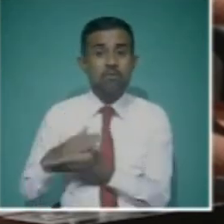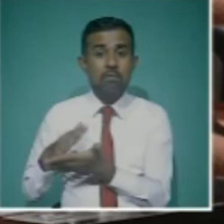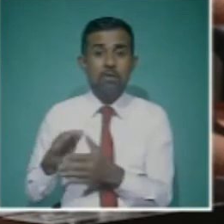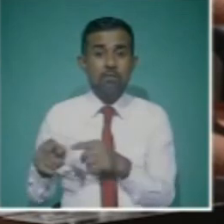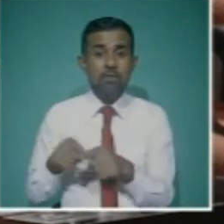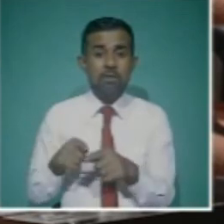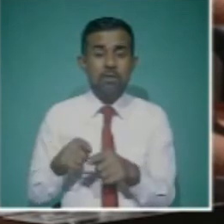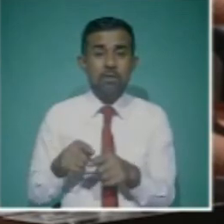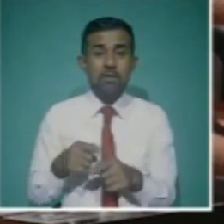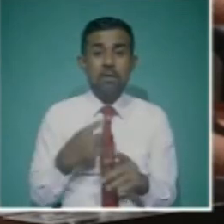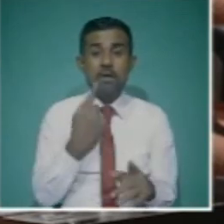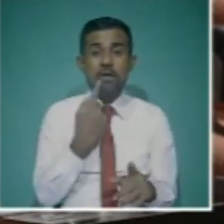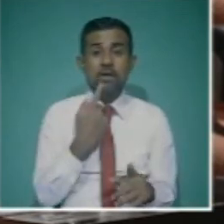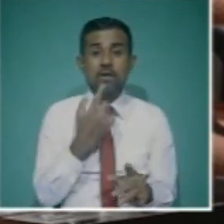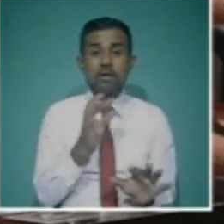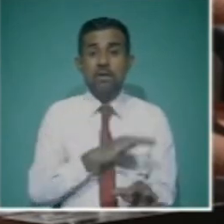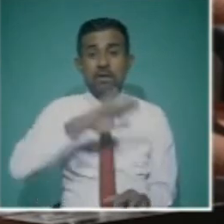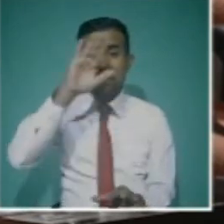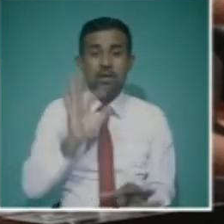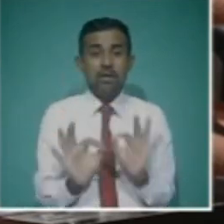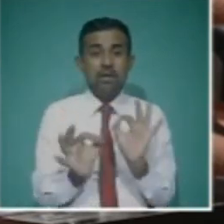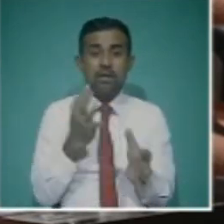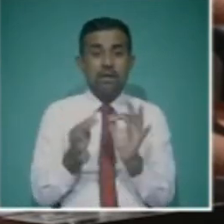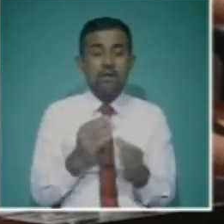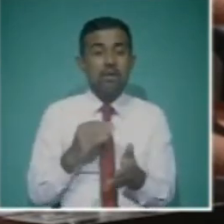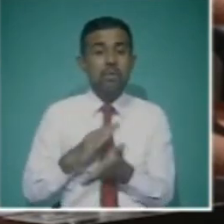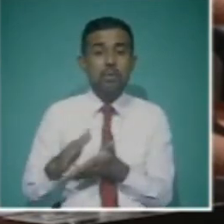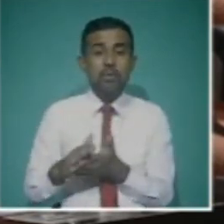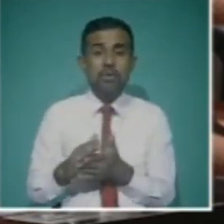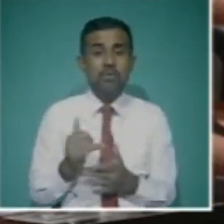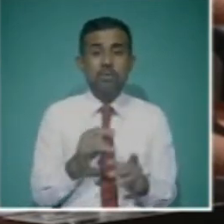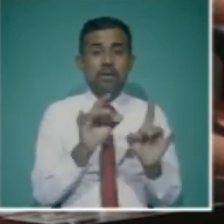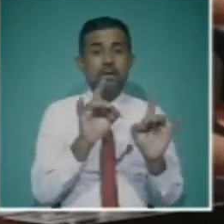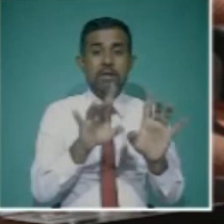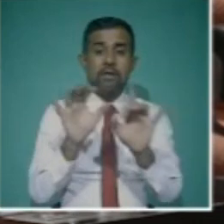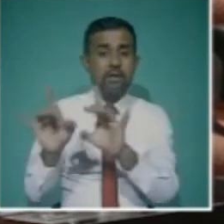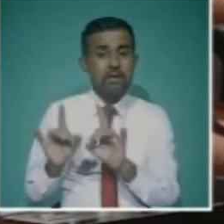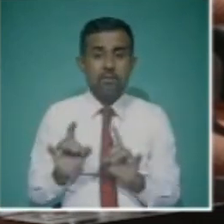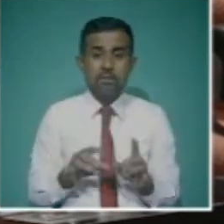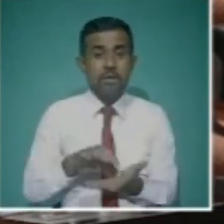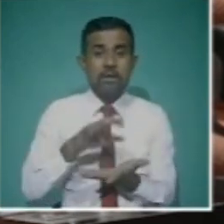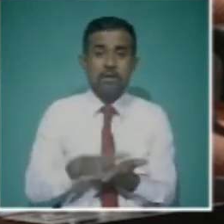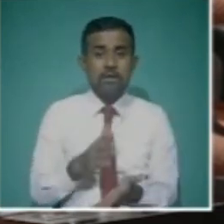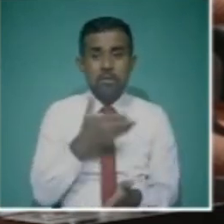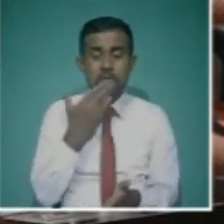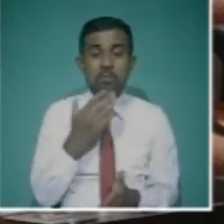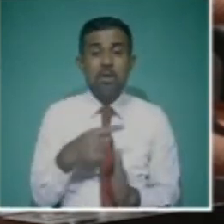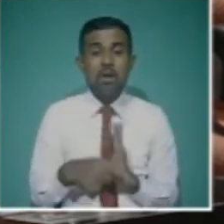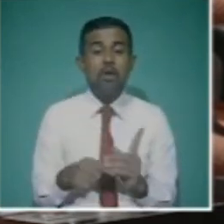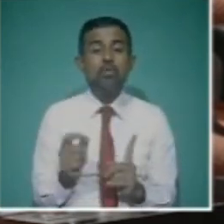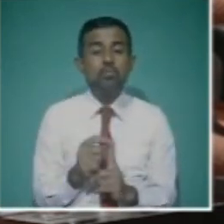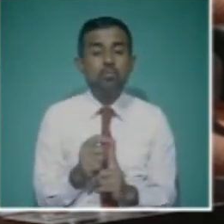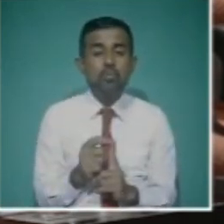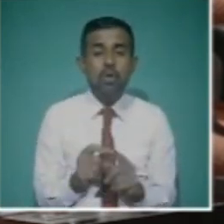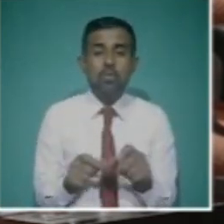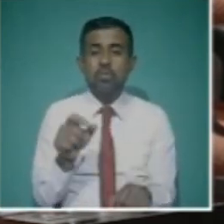also decide the same thing. And God forbid that the poor people of this country, the Sinhalese, ordinary people who you